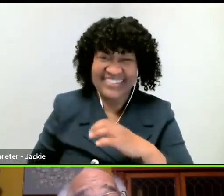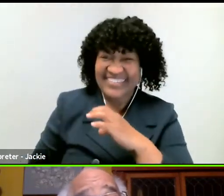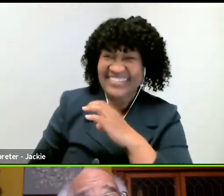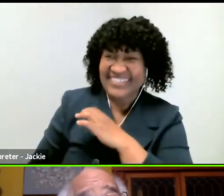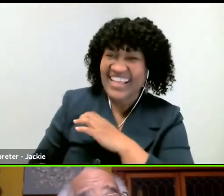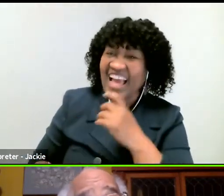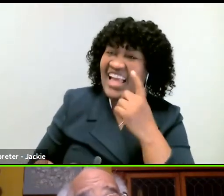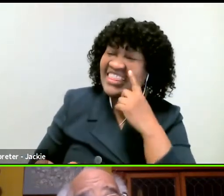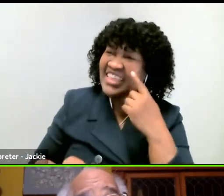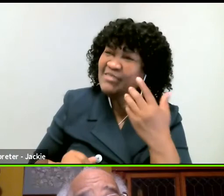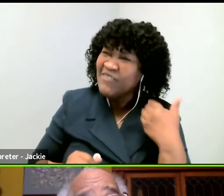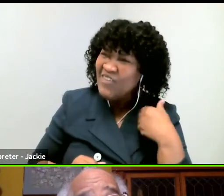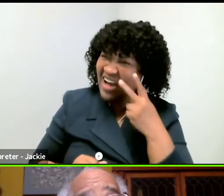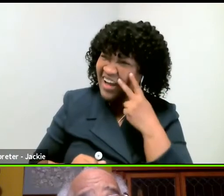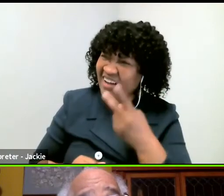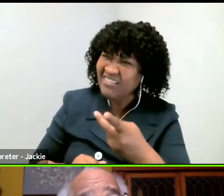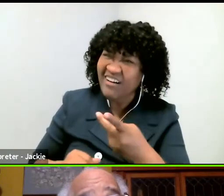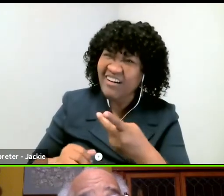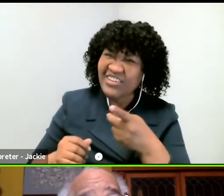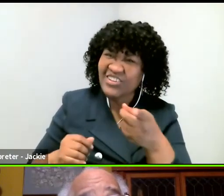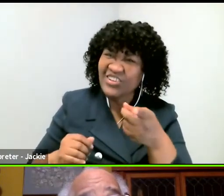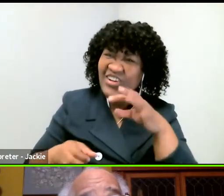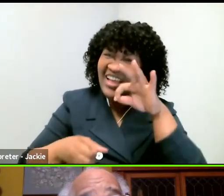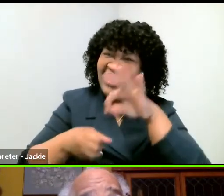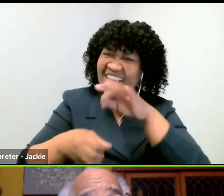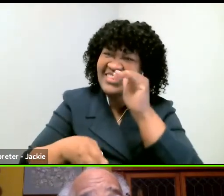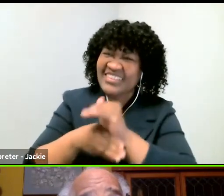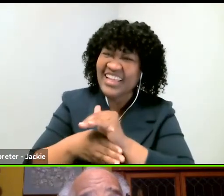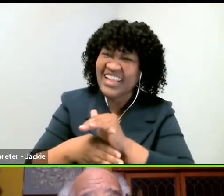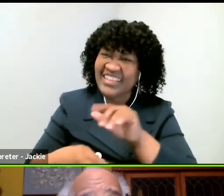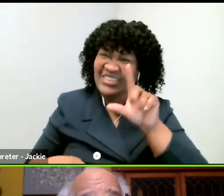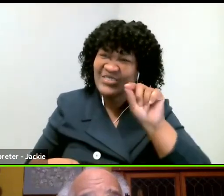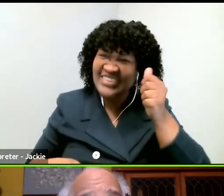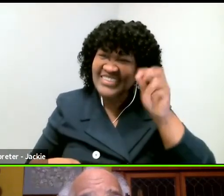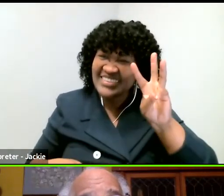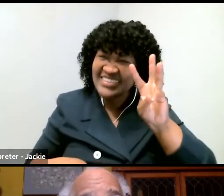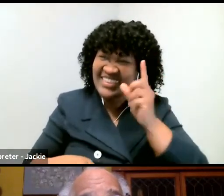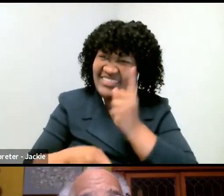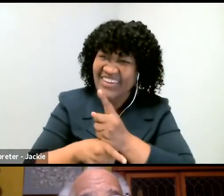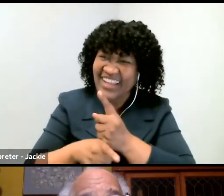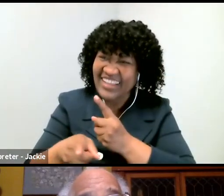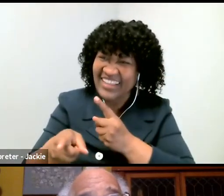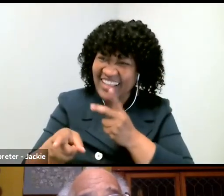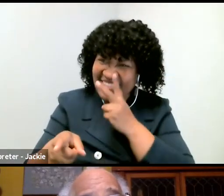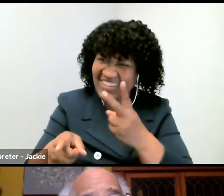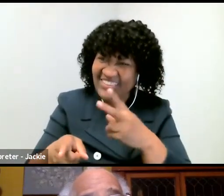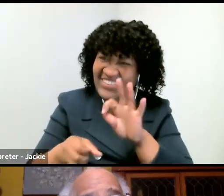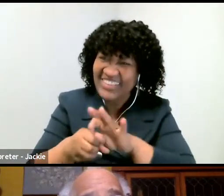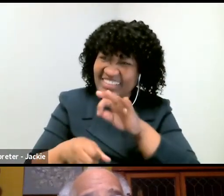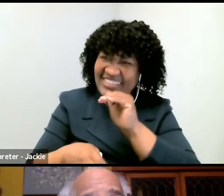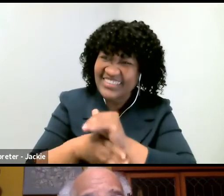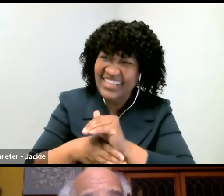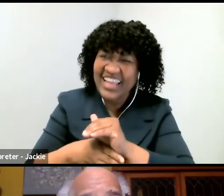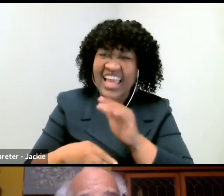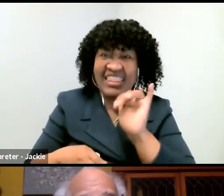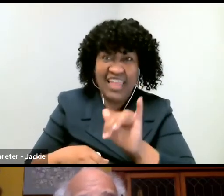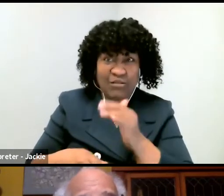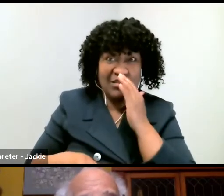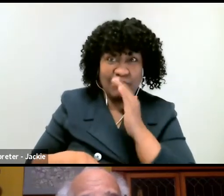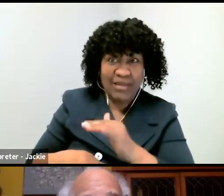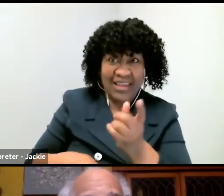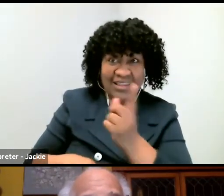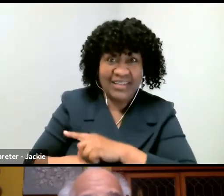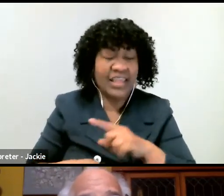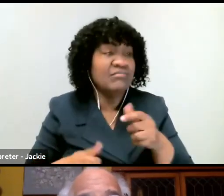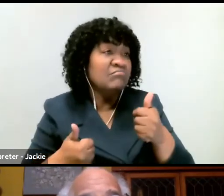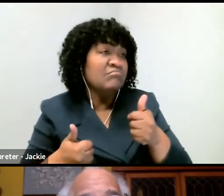think the last time I saw you was on election night in 2016. Yeah. Which was kind of a bad day. It was not a